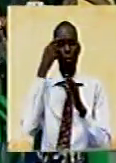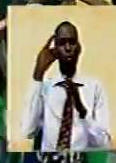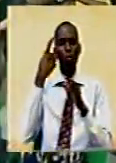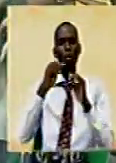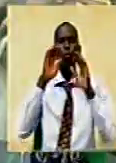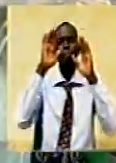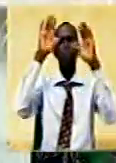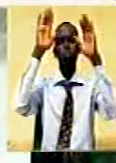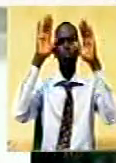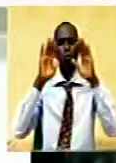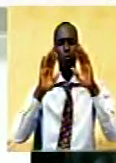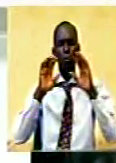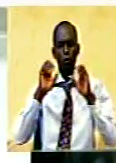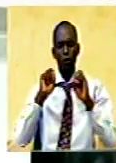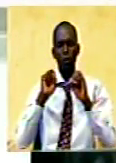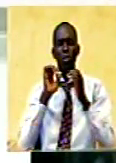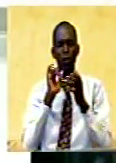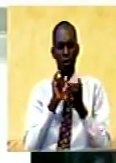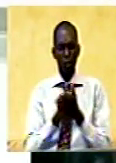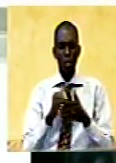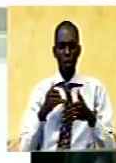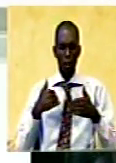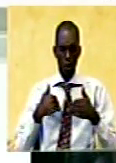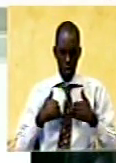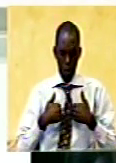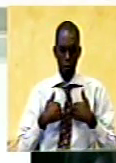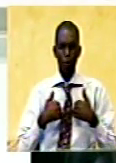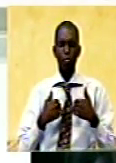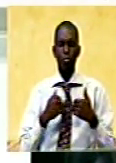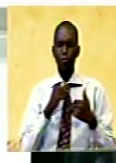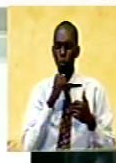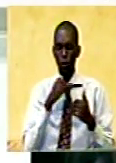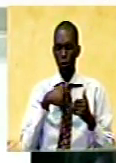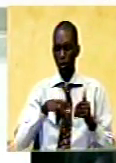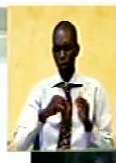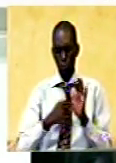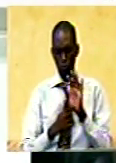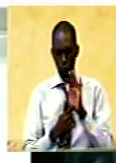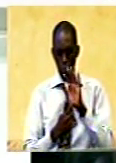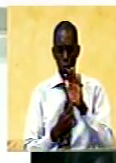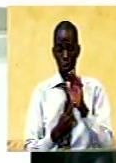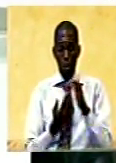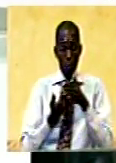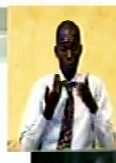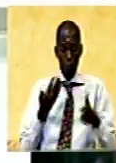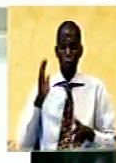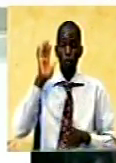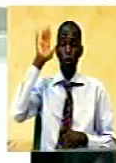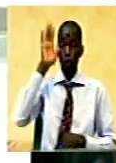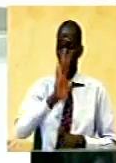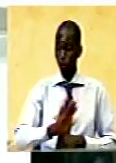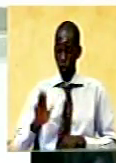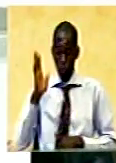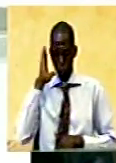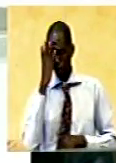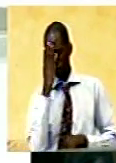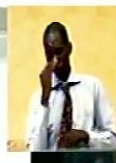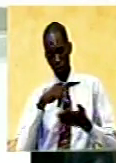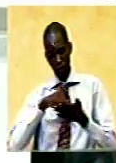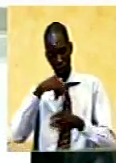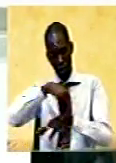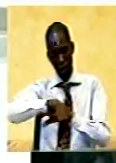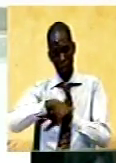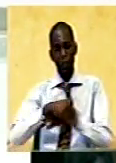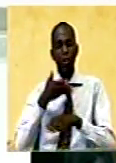But I pray for the miracles that have not manifested. Lord, before